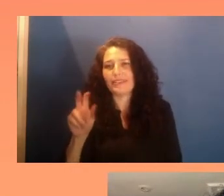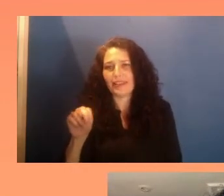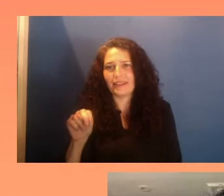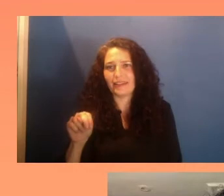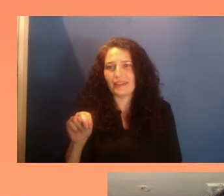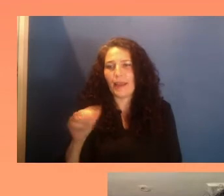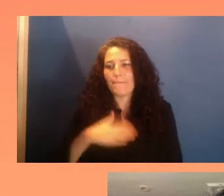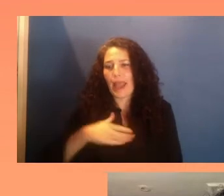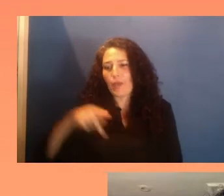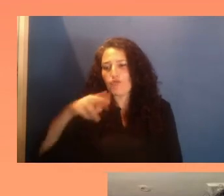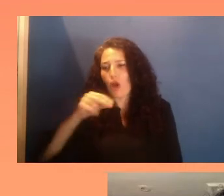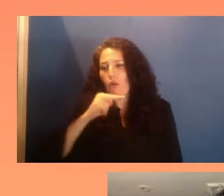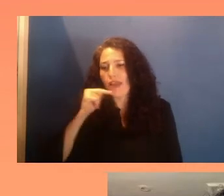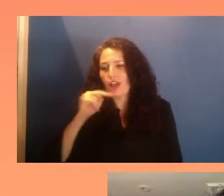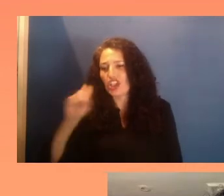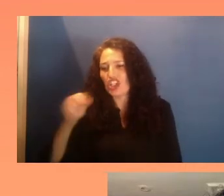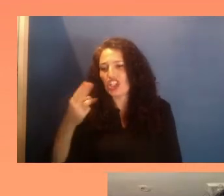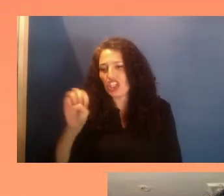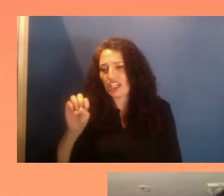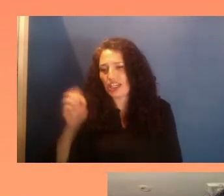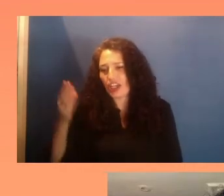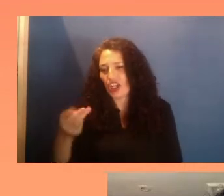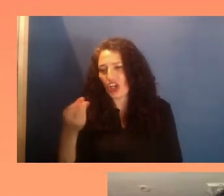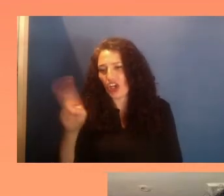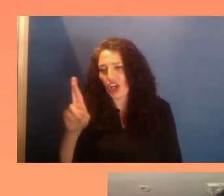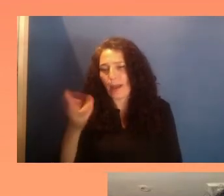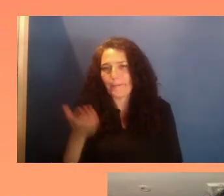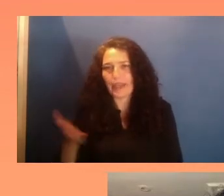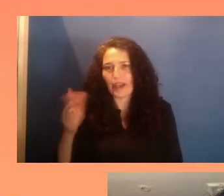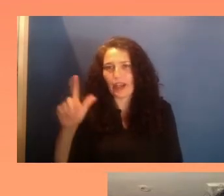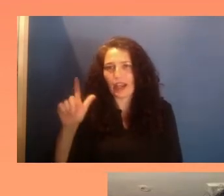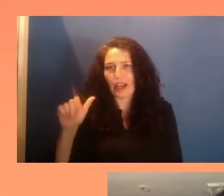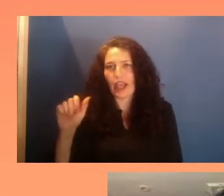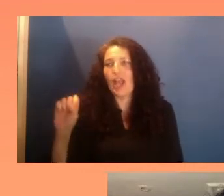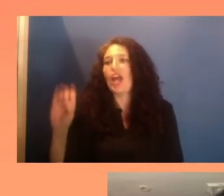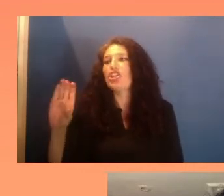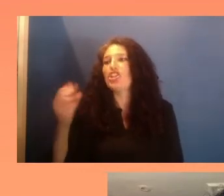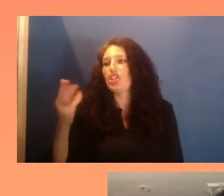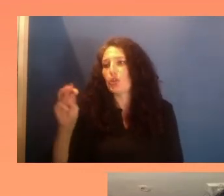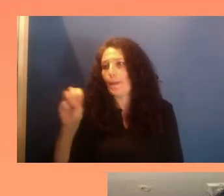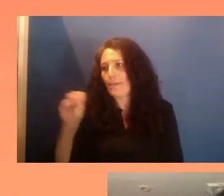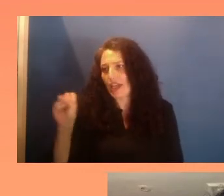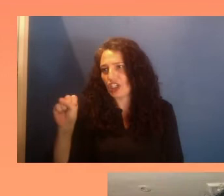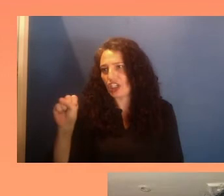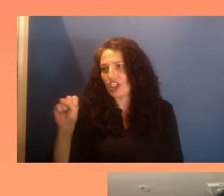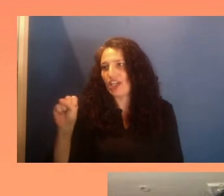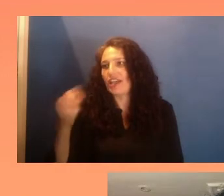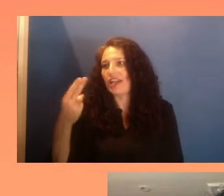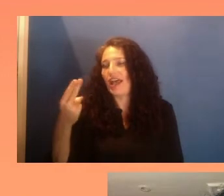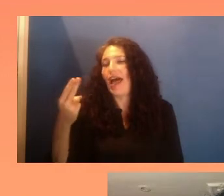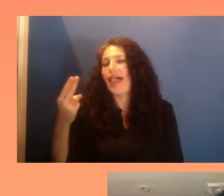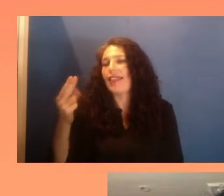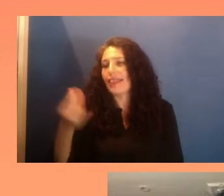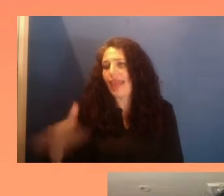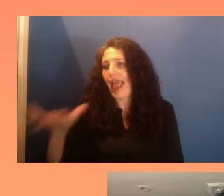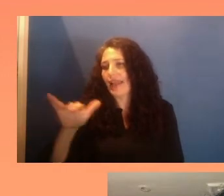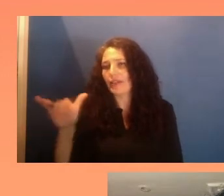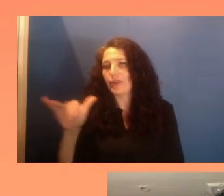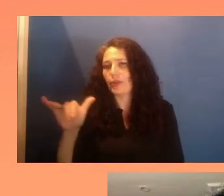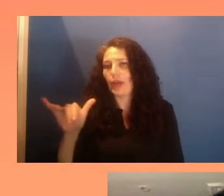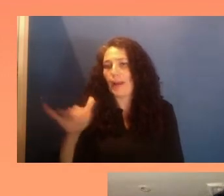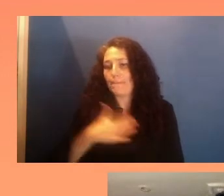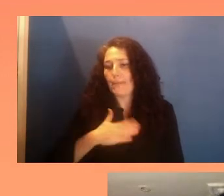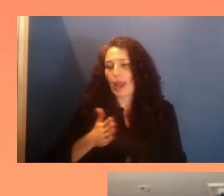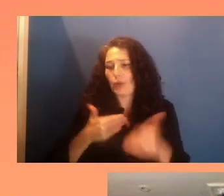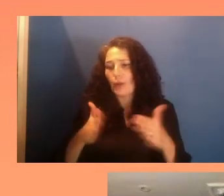her. I am in Los Angeles on Chumash land as well. I am in a white room, not as colorful